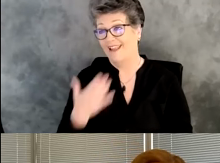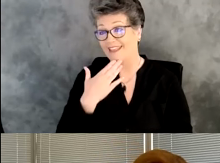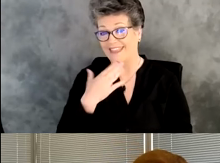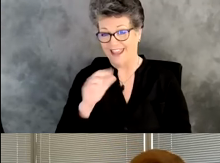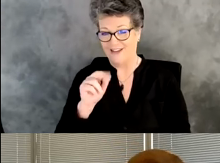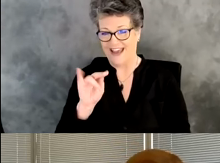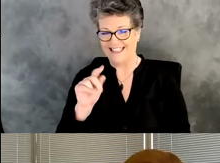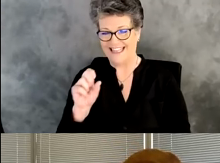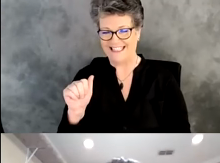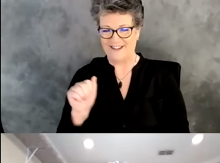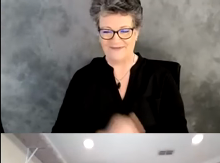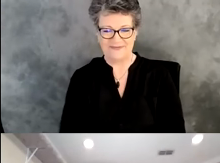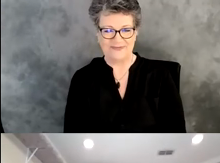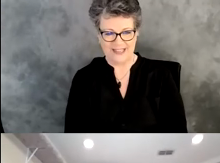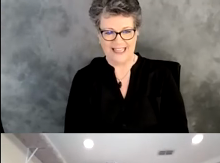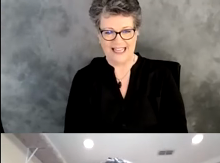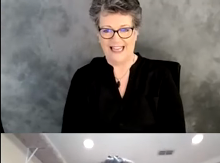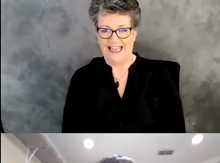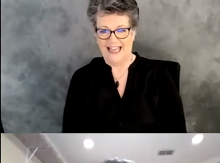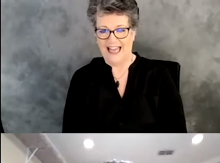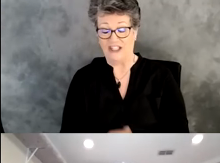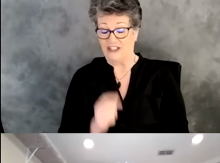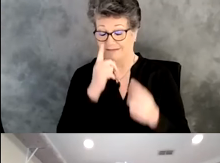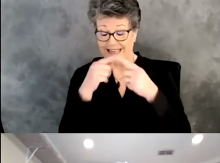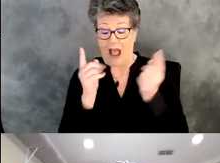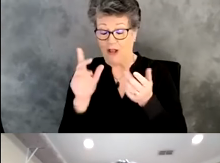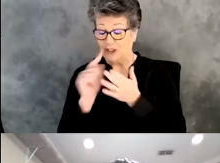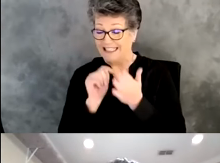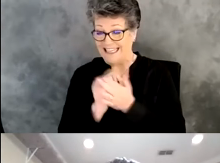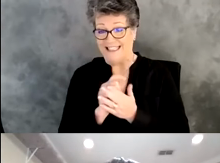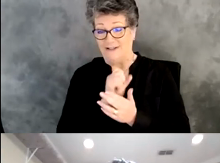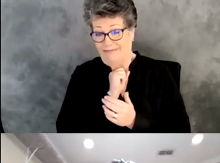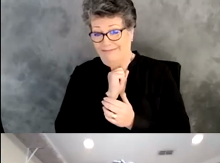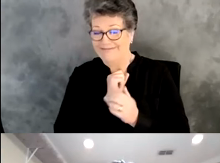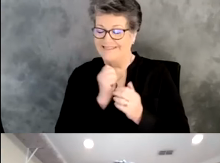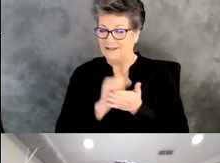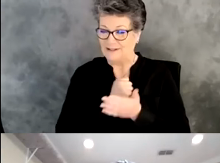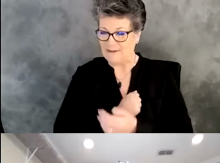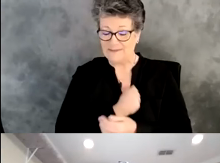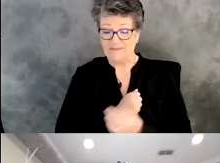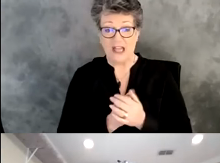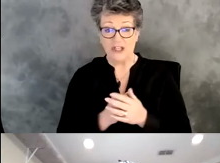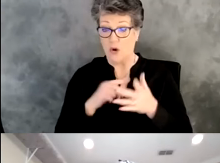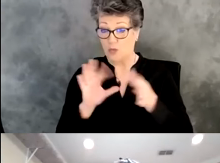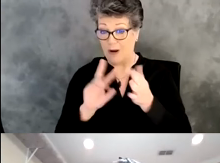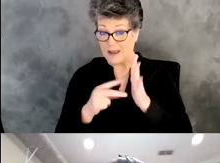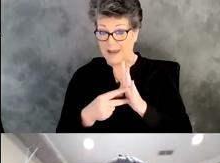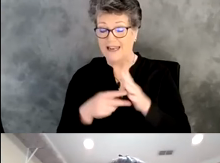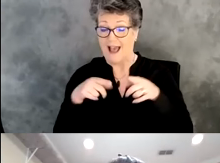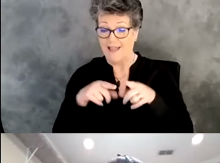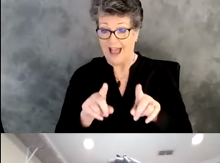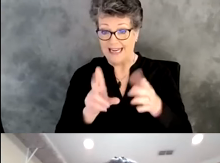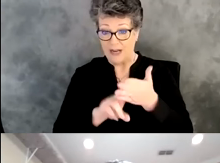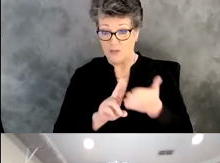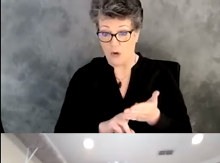Anastasia. Gosh, it's totally allergy season, so apologies for that. So I think what we're saying is aligned enrollment really intends to build on the